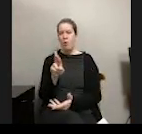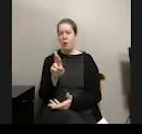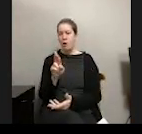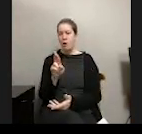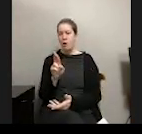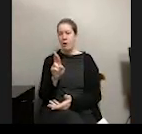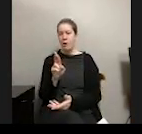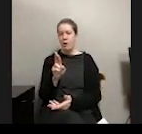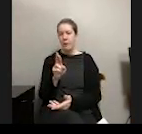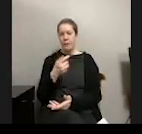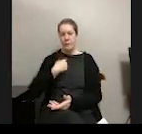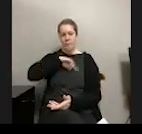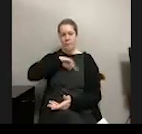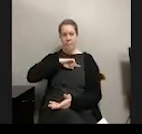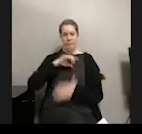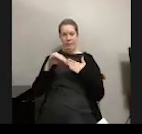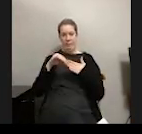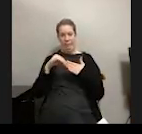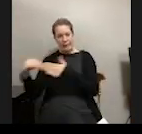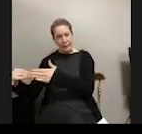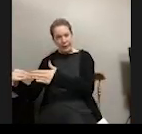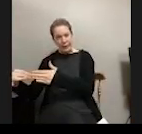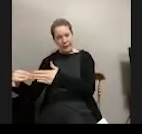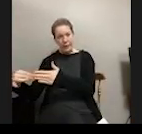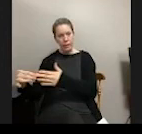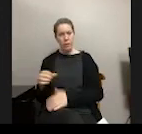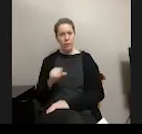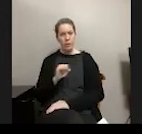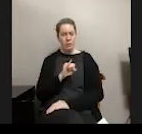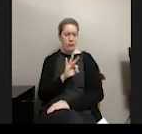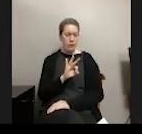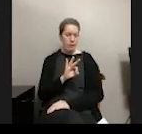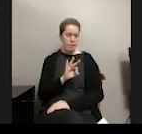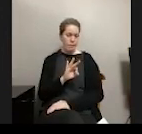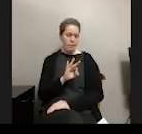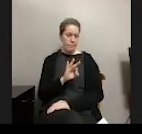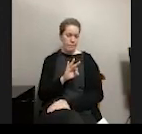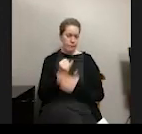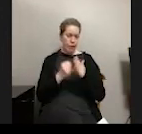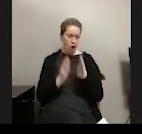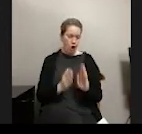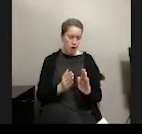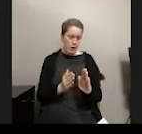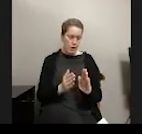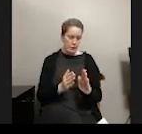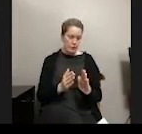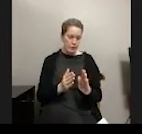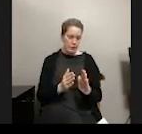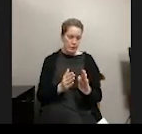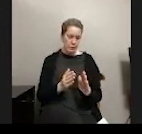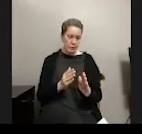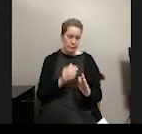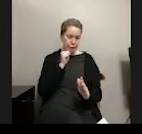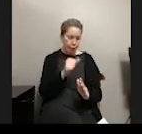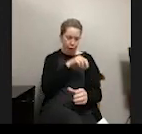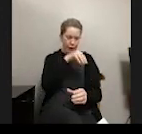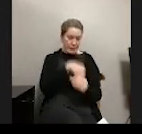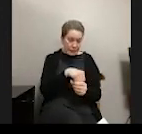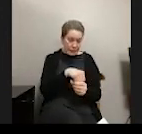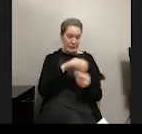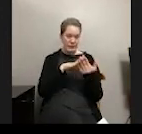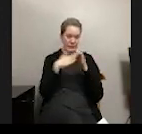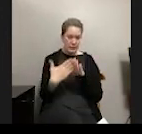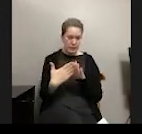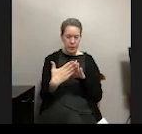more in the lead on it, if it's an artist whose practice doesn't really allow for that, or if they're not in the city, or I mean, there's a lot of different reasons that